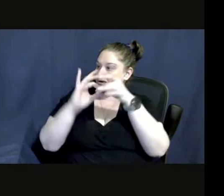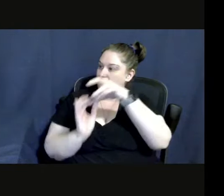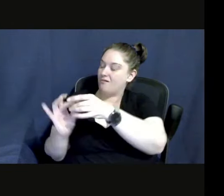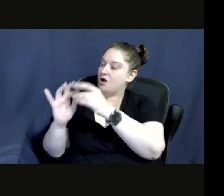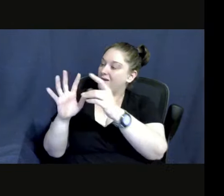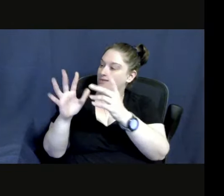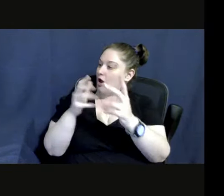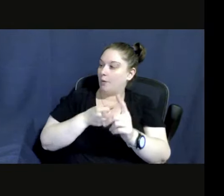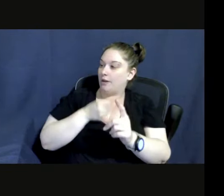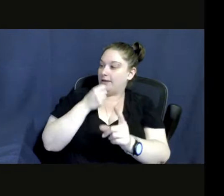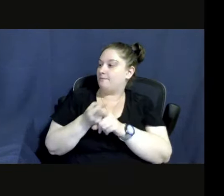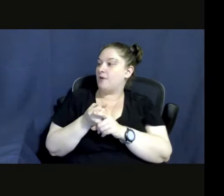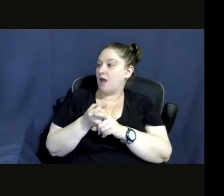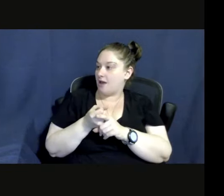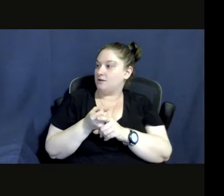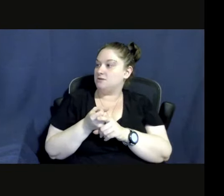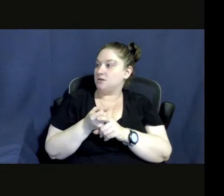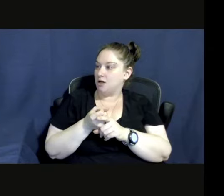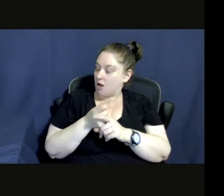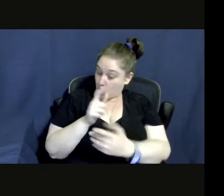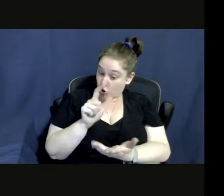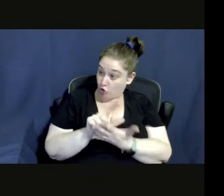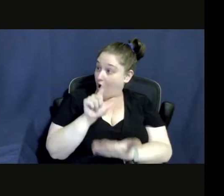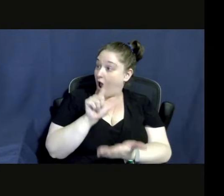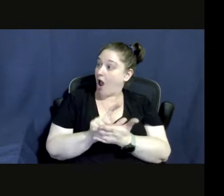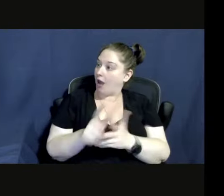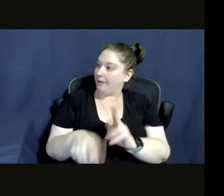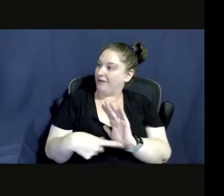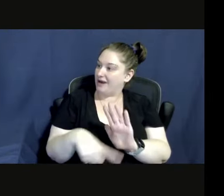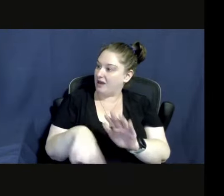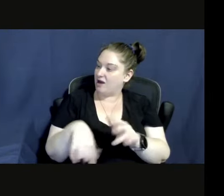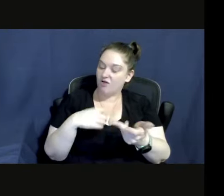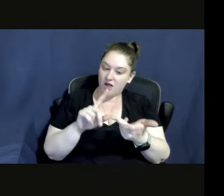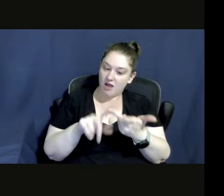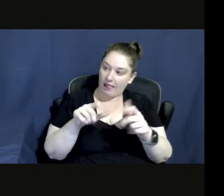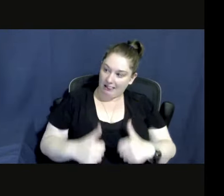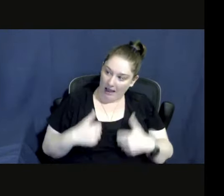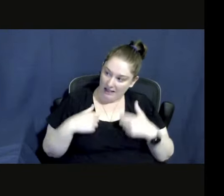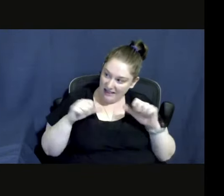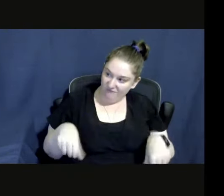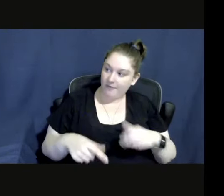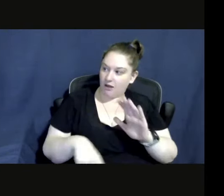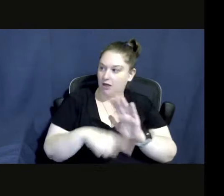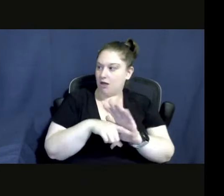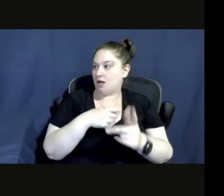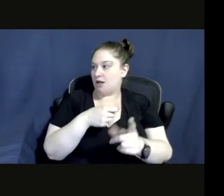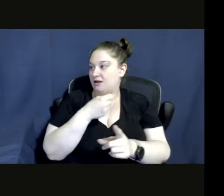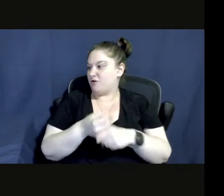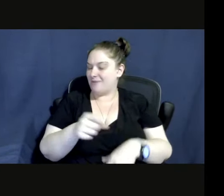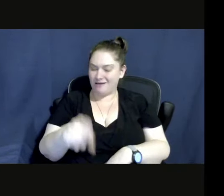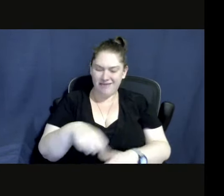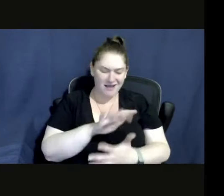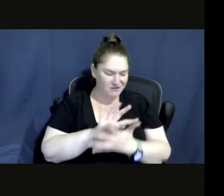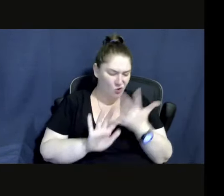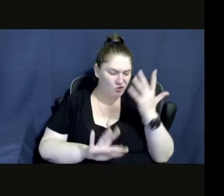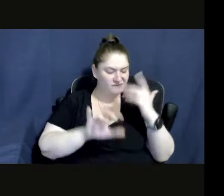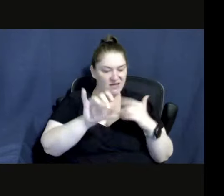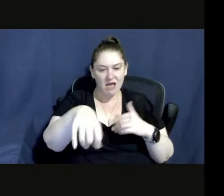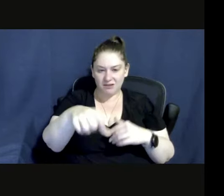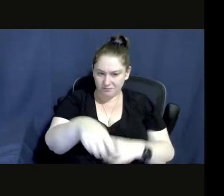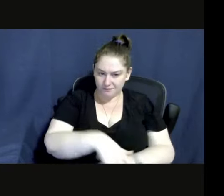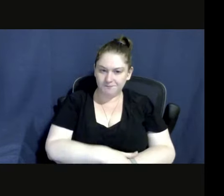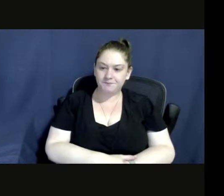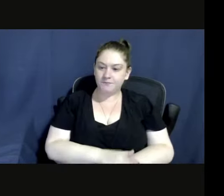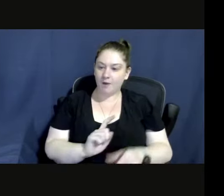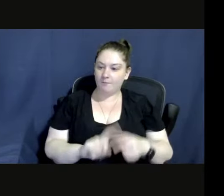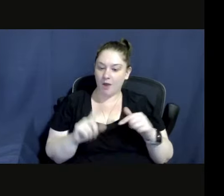impact probably crime in a negative way. They're going to impact livability in a negative way. All of those things. I mean, all of those. We're only